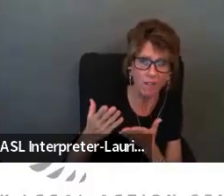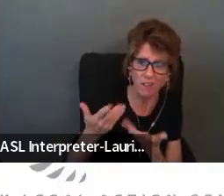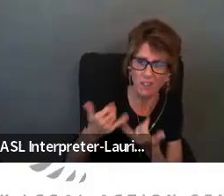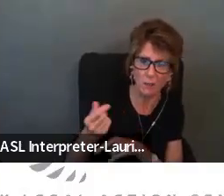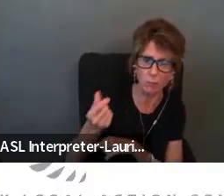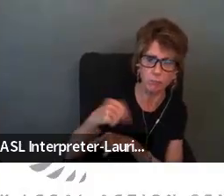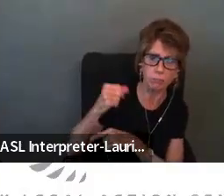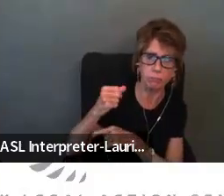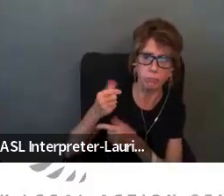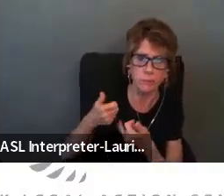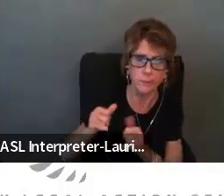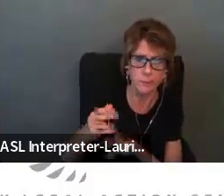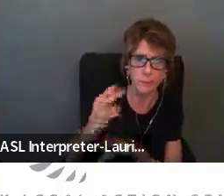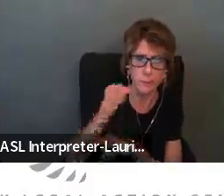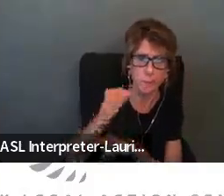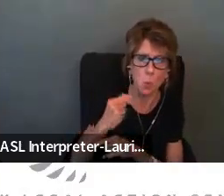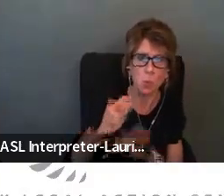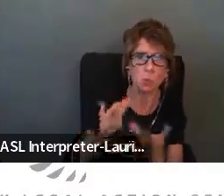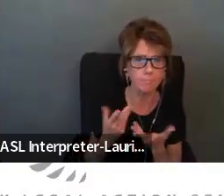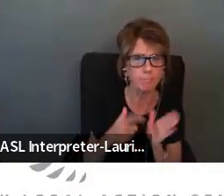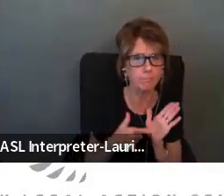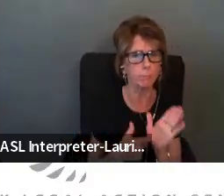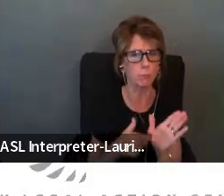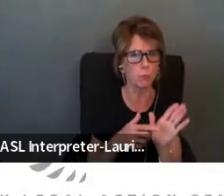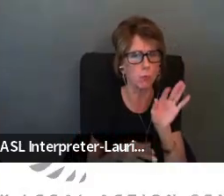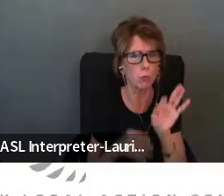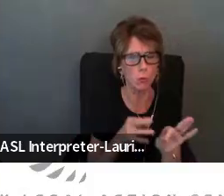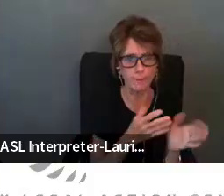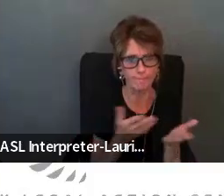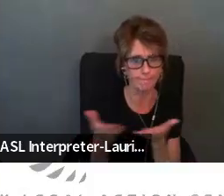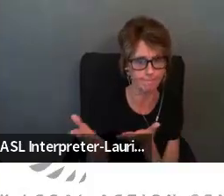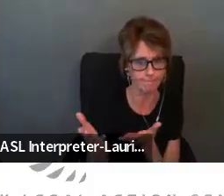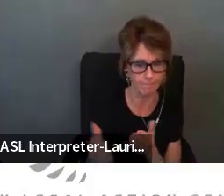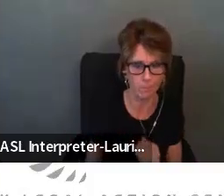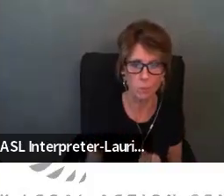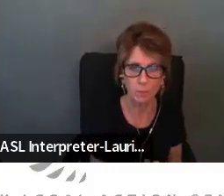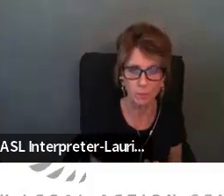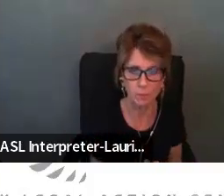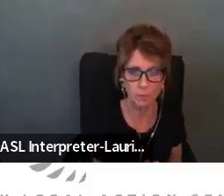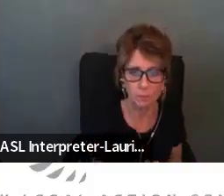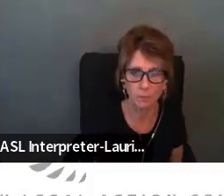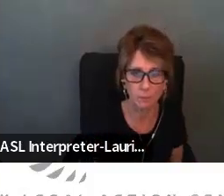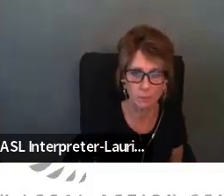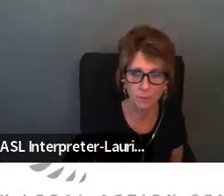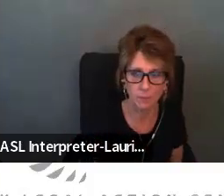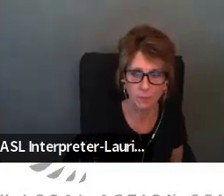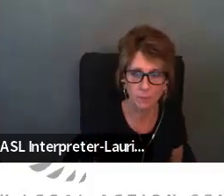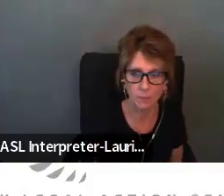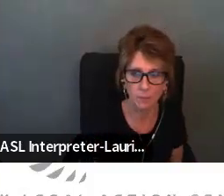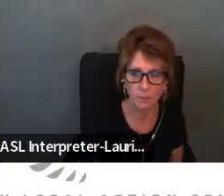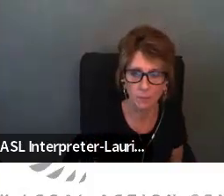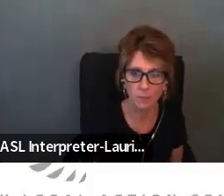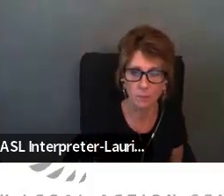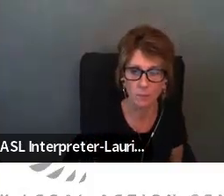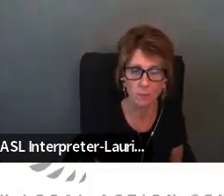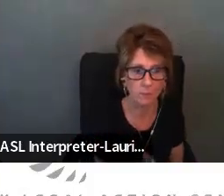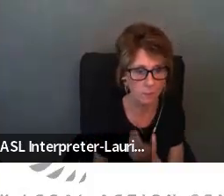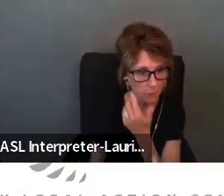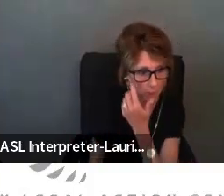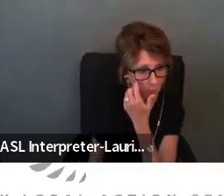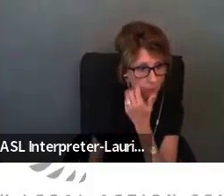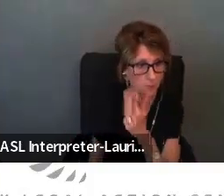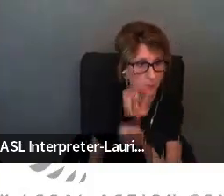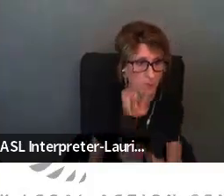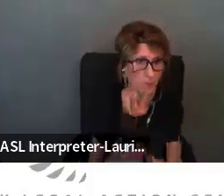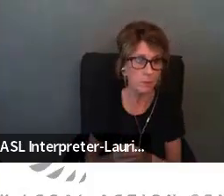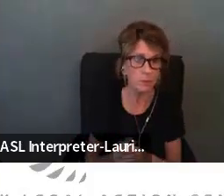I'm doing good with time. All right, so on the other one, we are just keeping in mind a few of the things that the